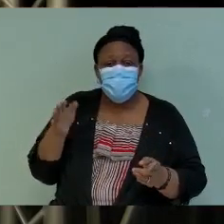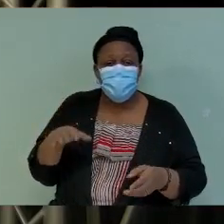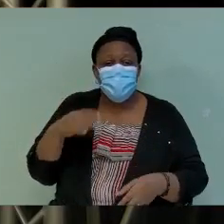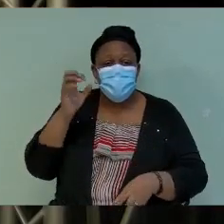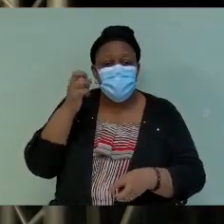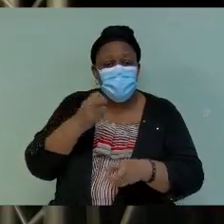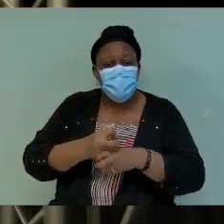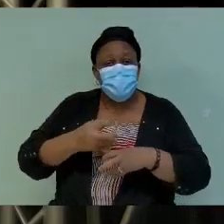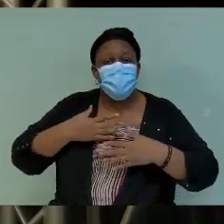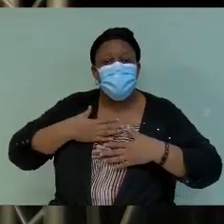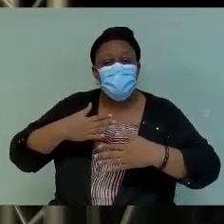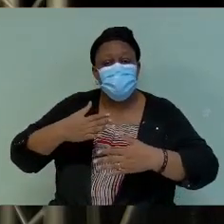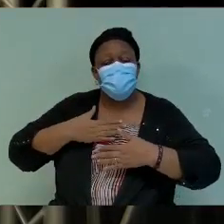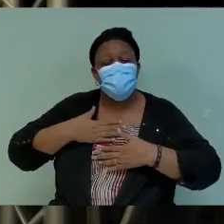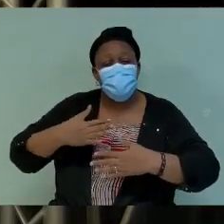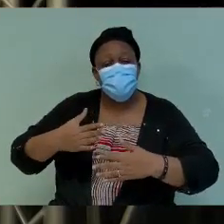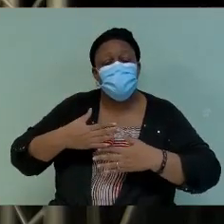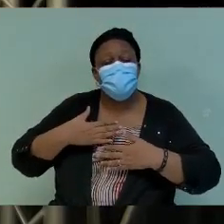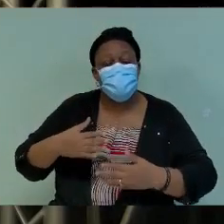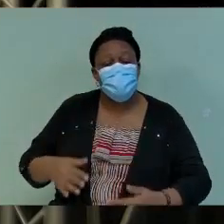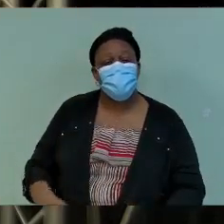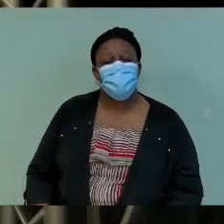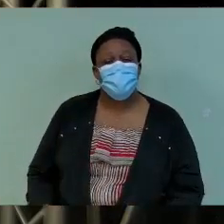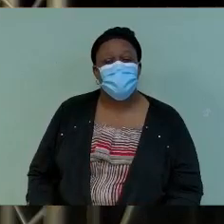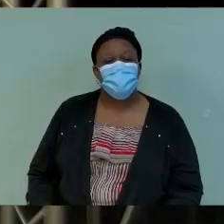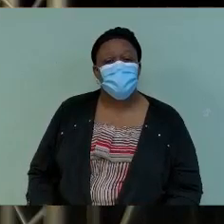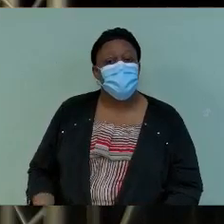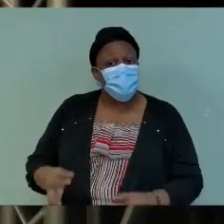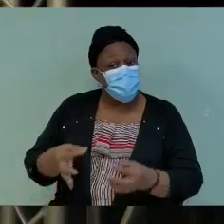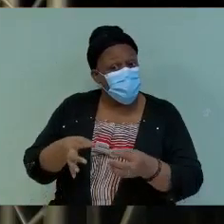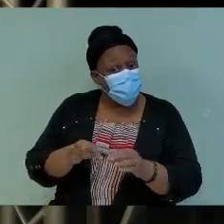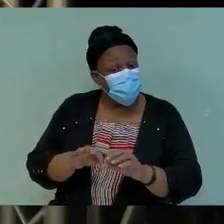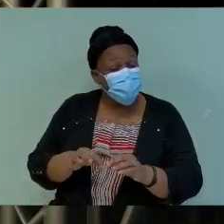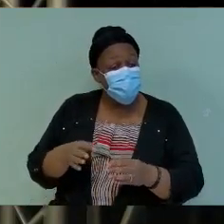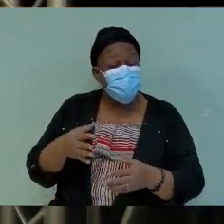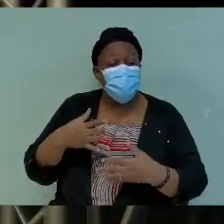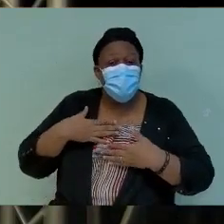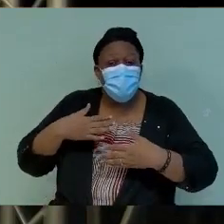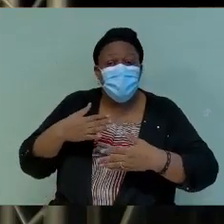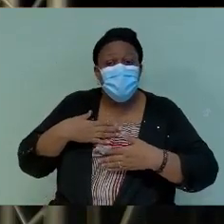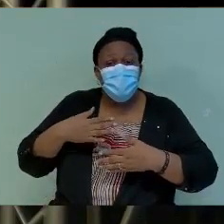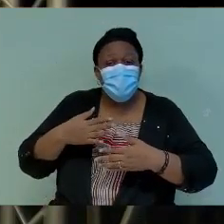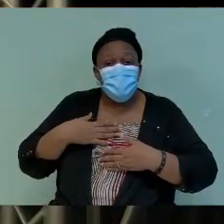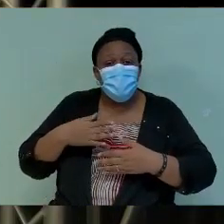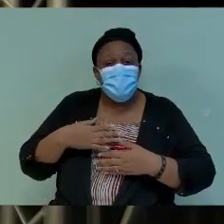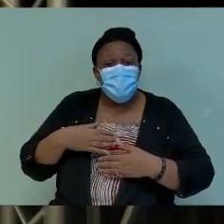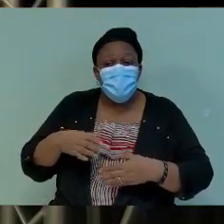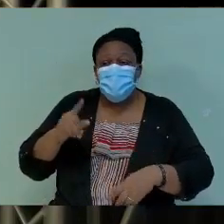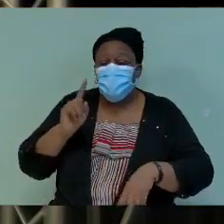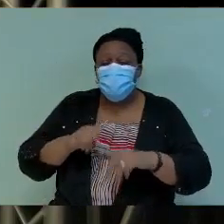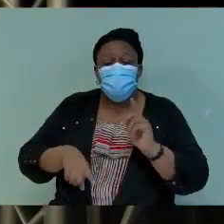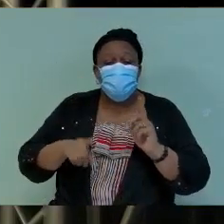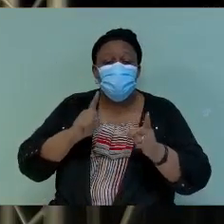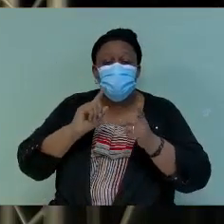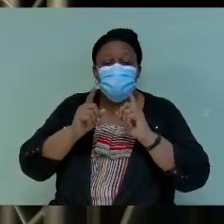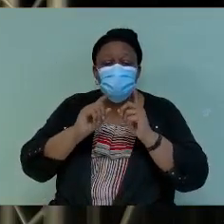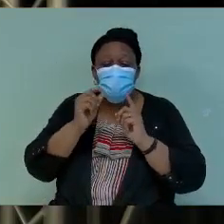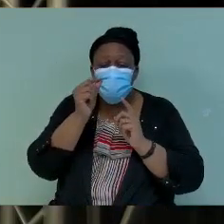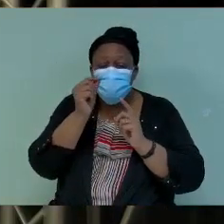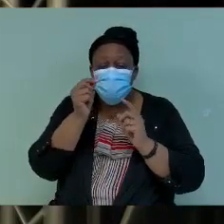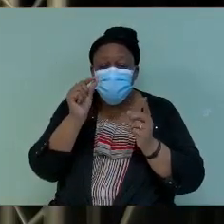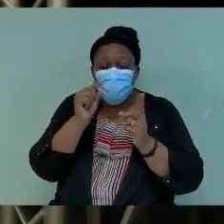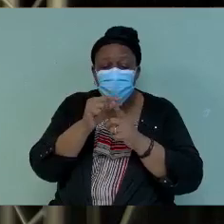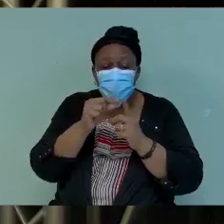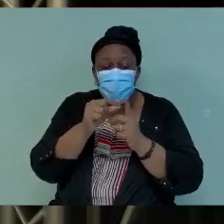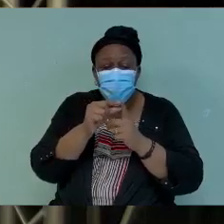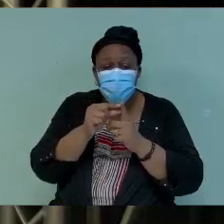breathing. It is important to note that if you are breathless or are unable to speak a few words,